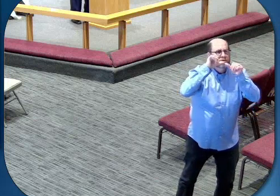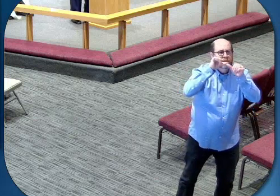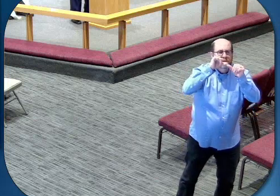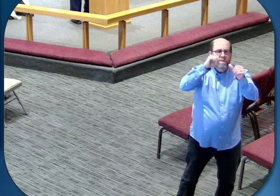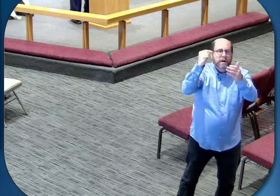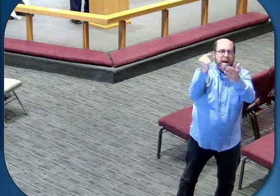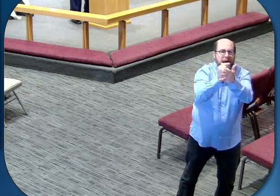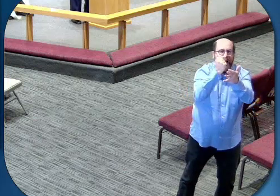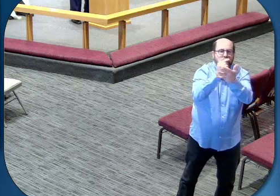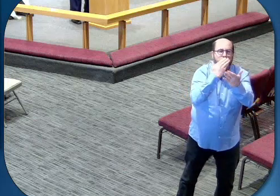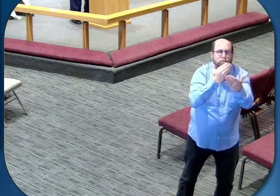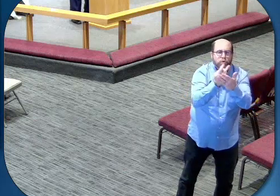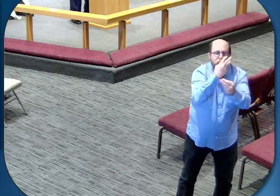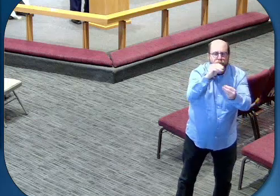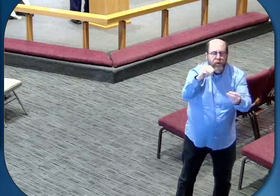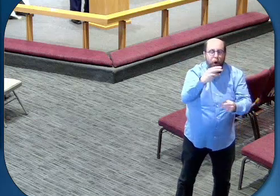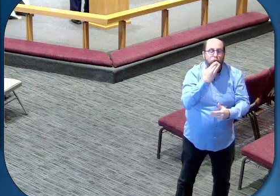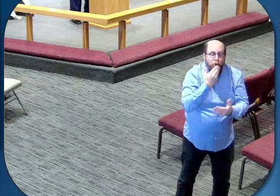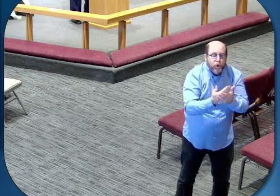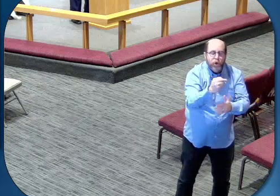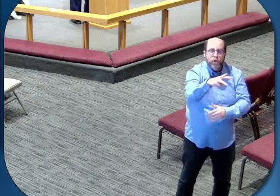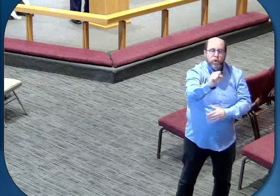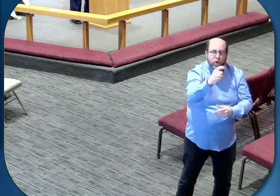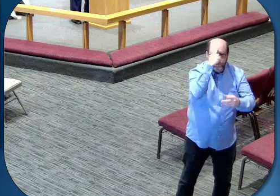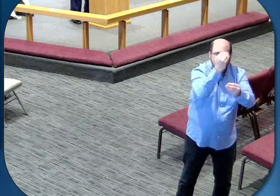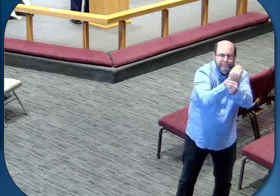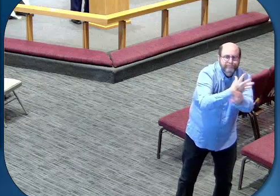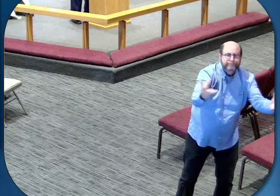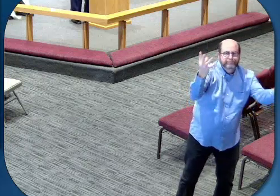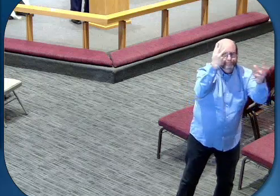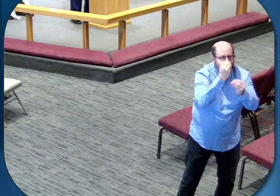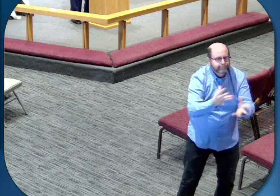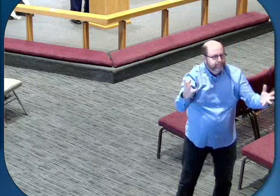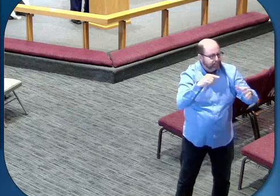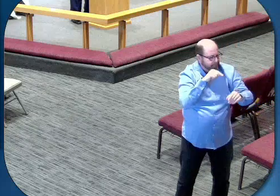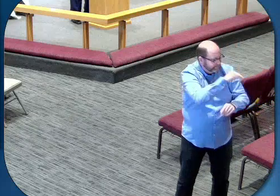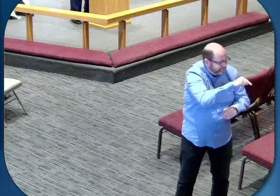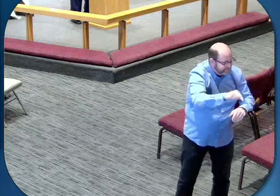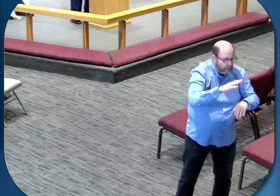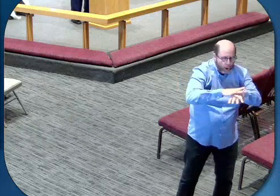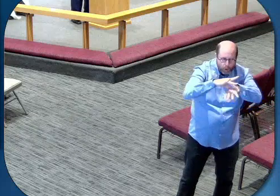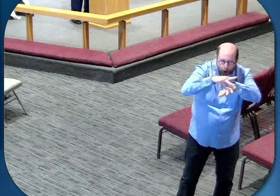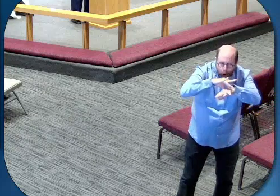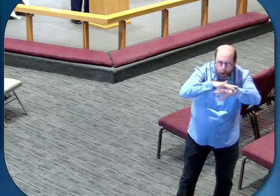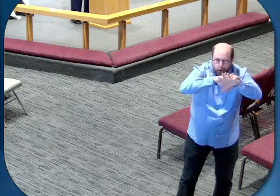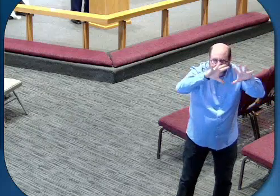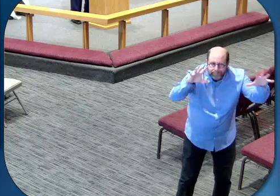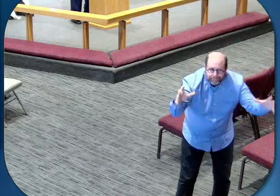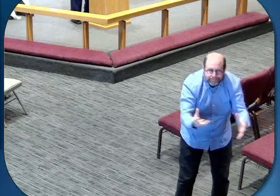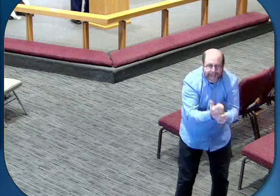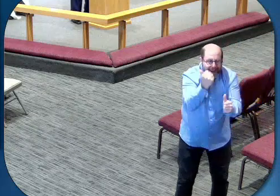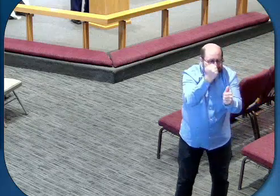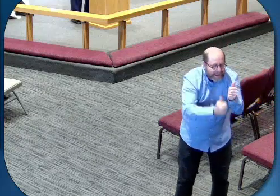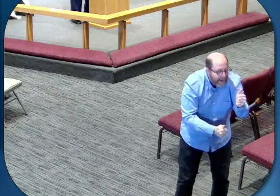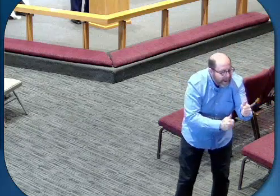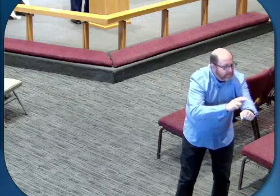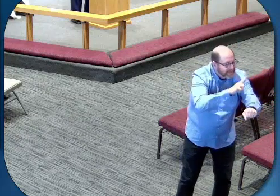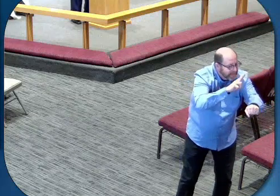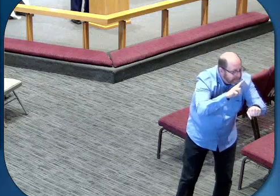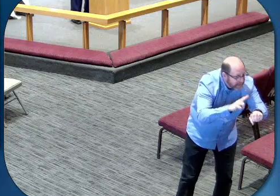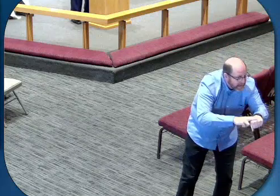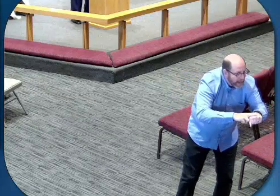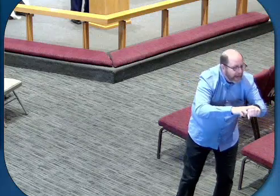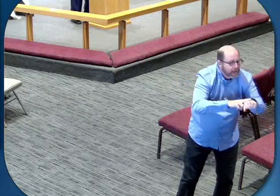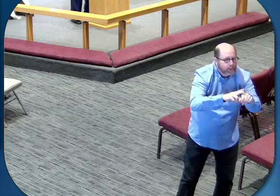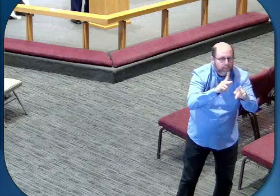gospel to proclaim to those who dwell on earth, to every nation and